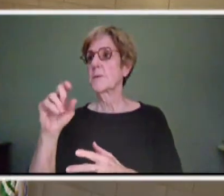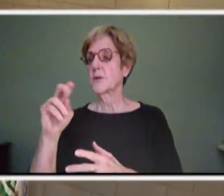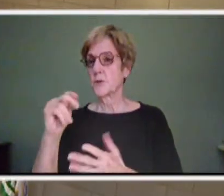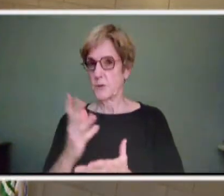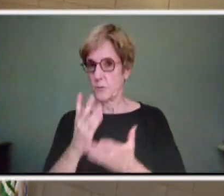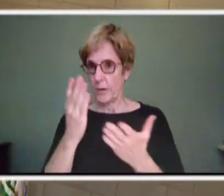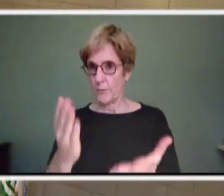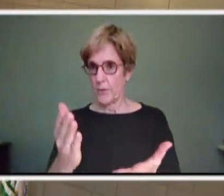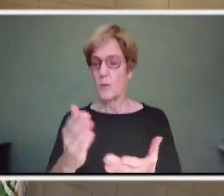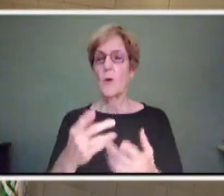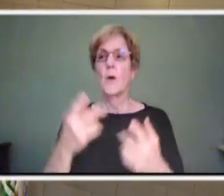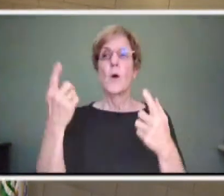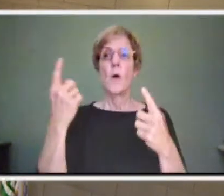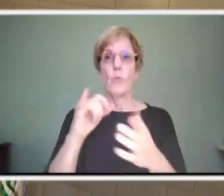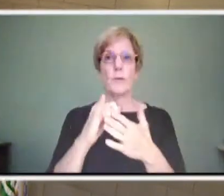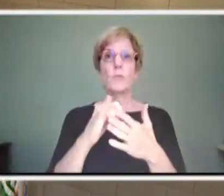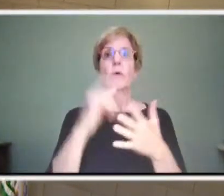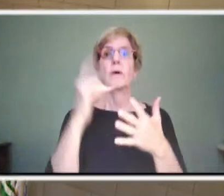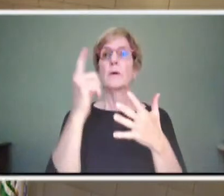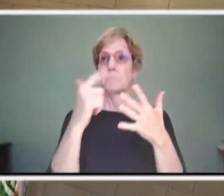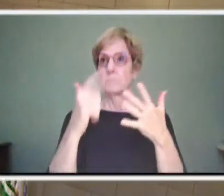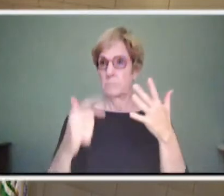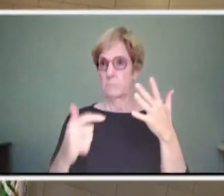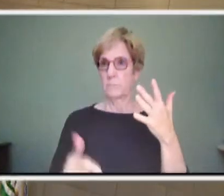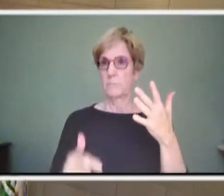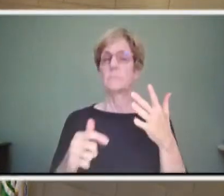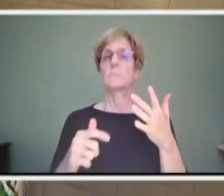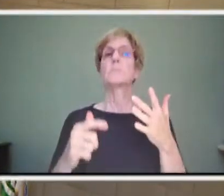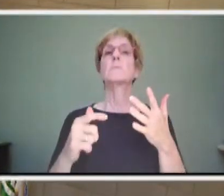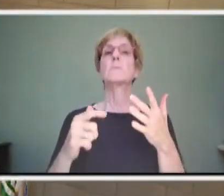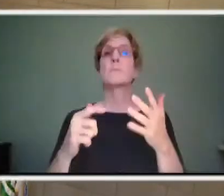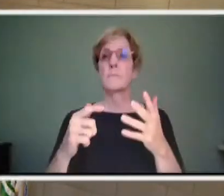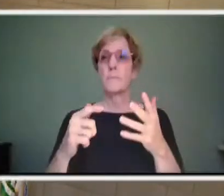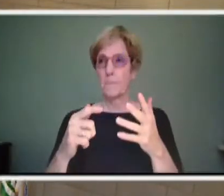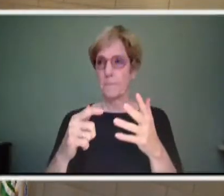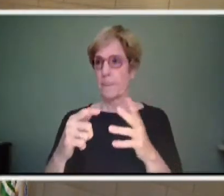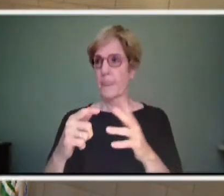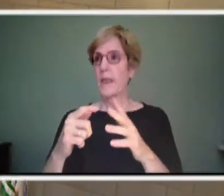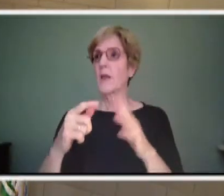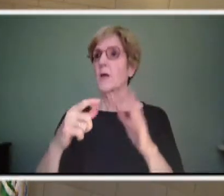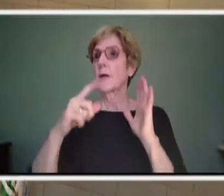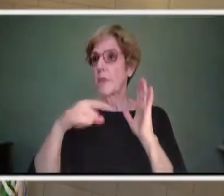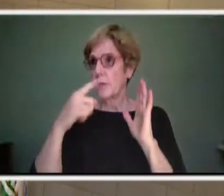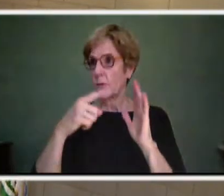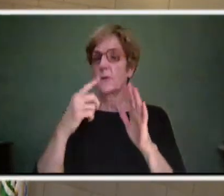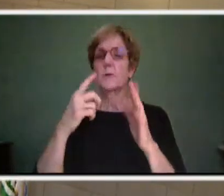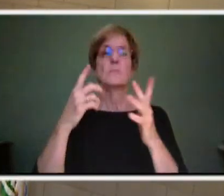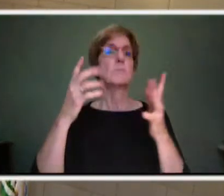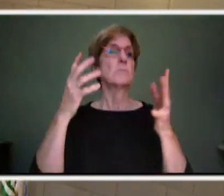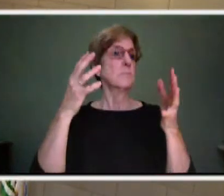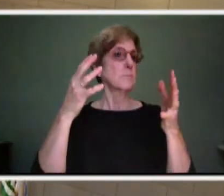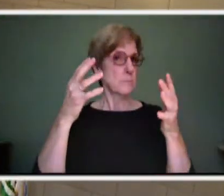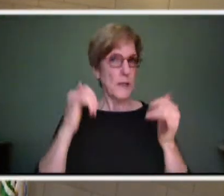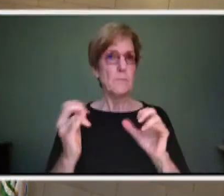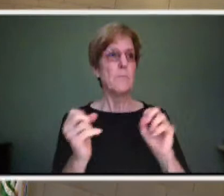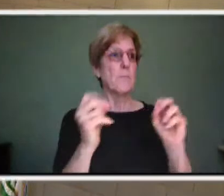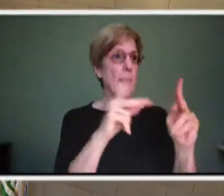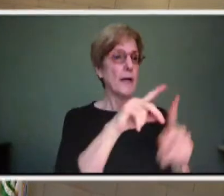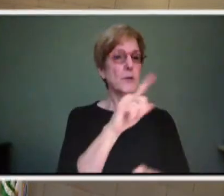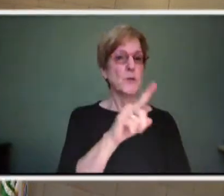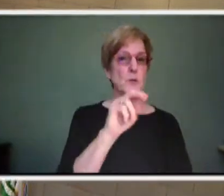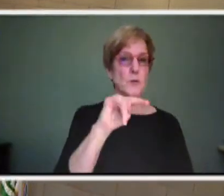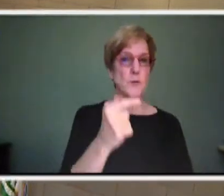items come up on whether or not they should be sent back to the zoning committee. And just for council's